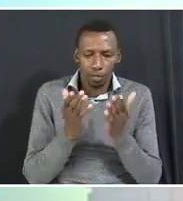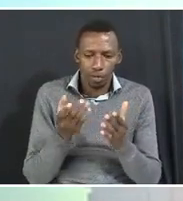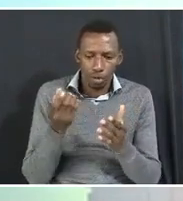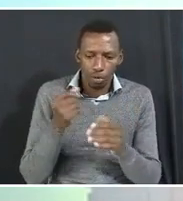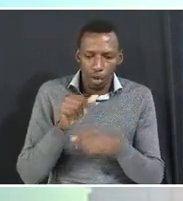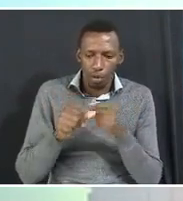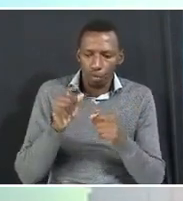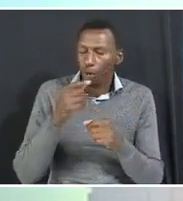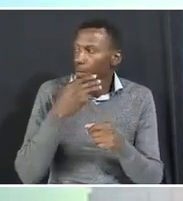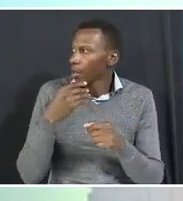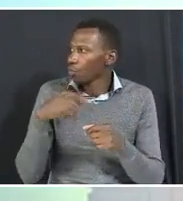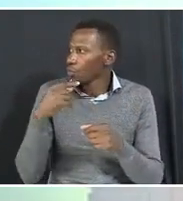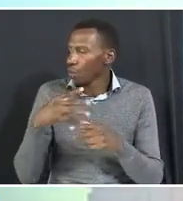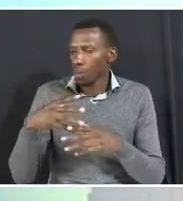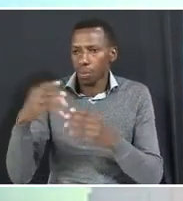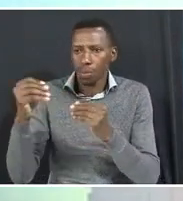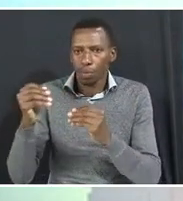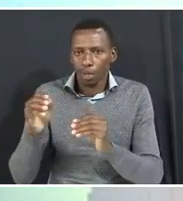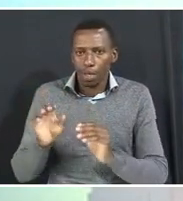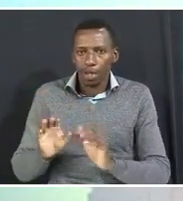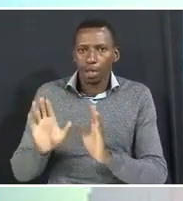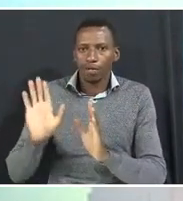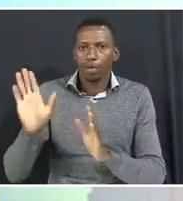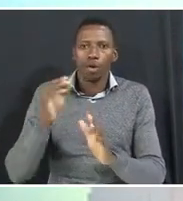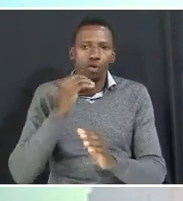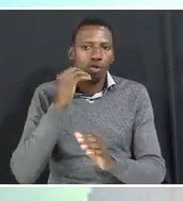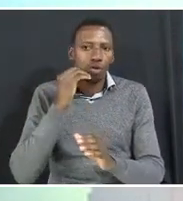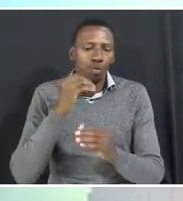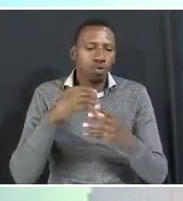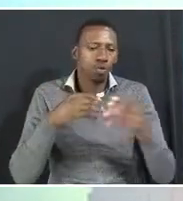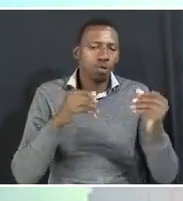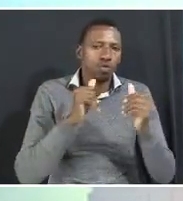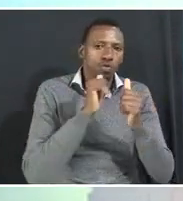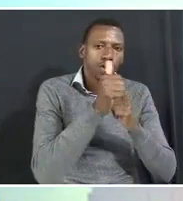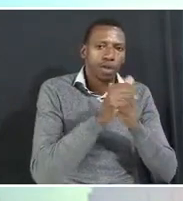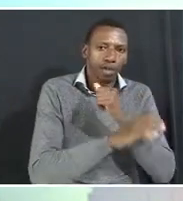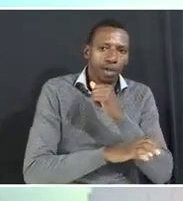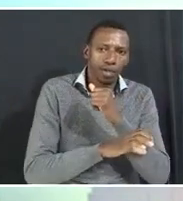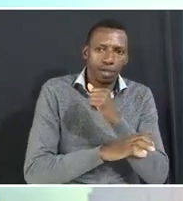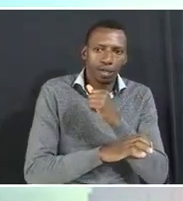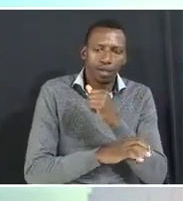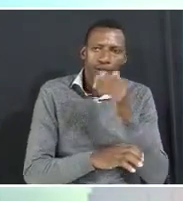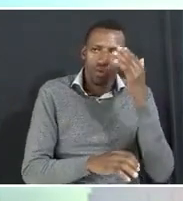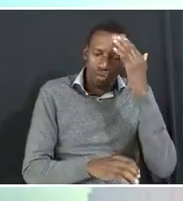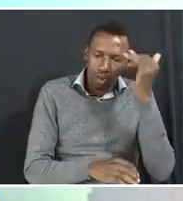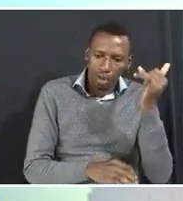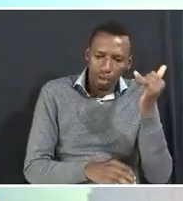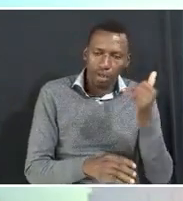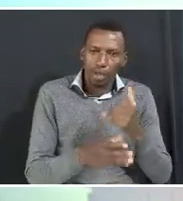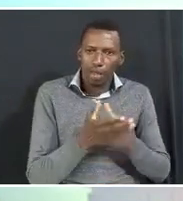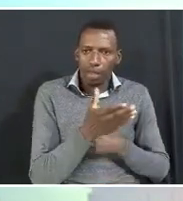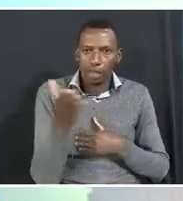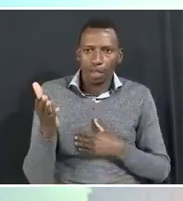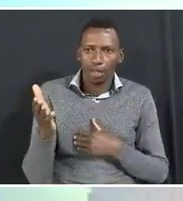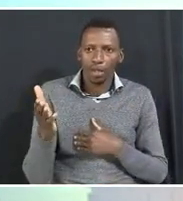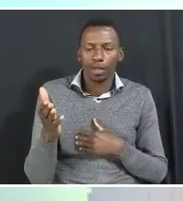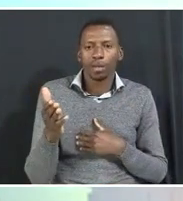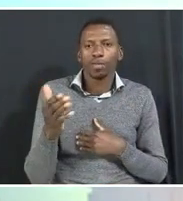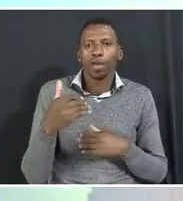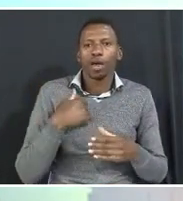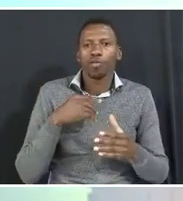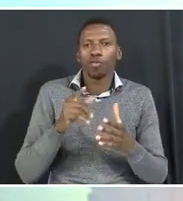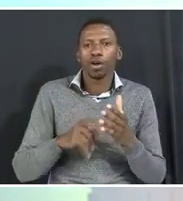his homestead to go into a far country because he was told that in the far country where he had to go, there was